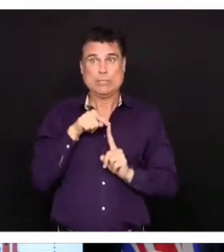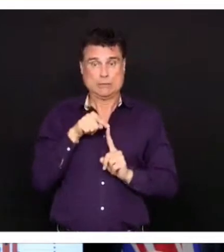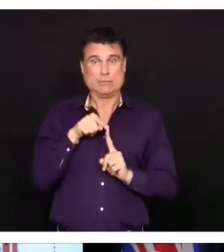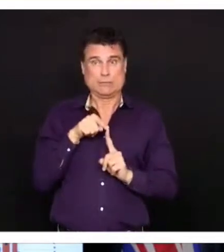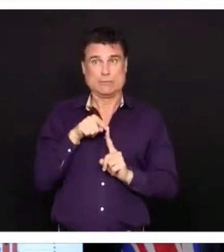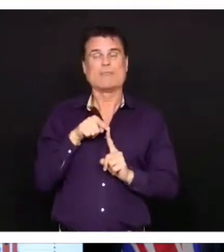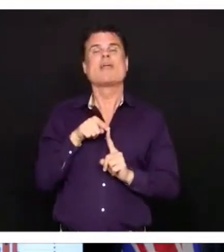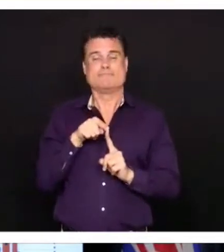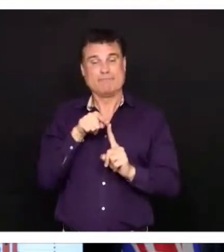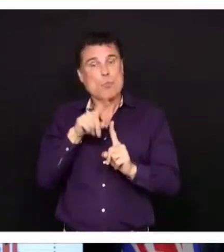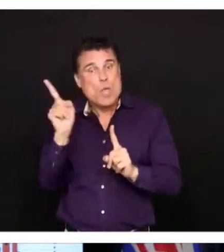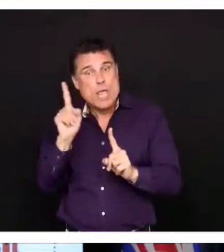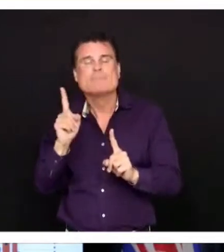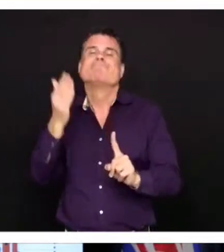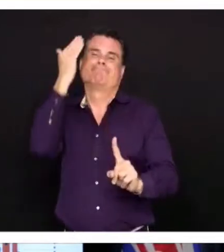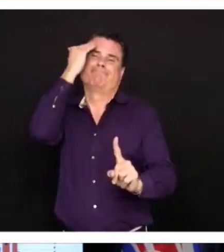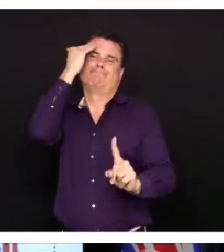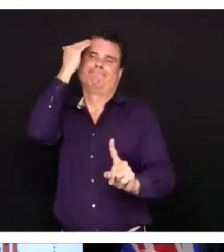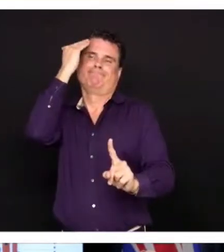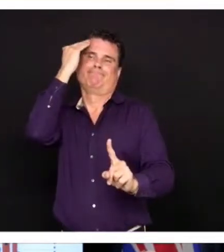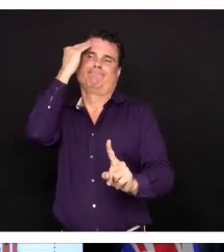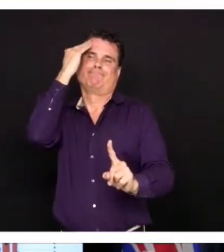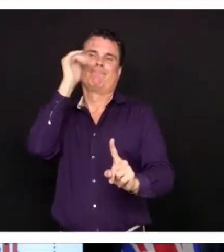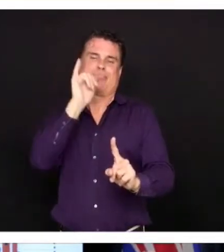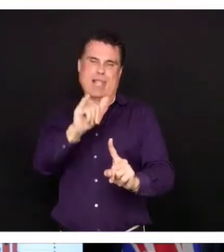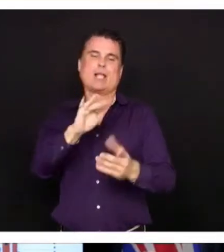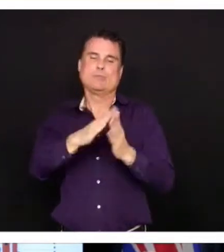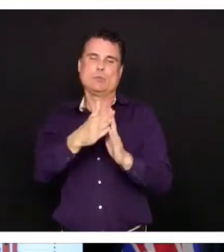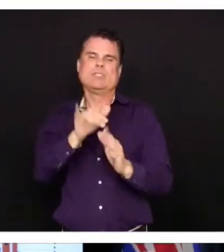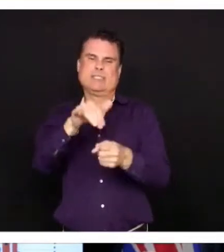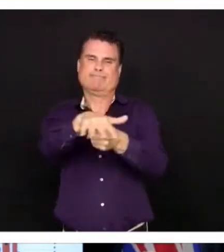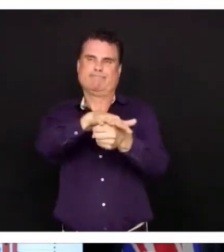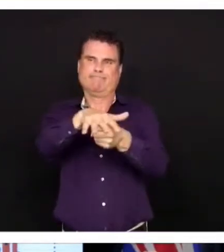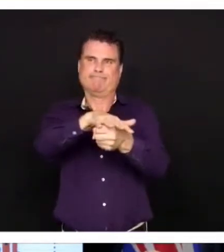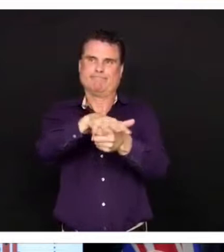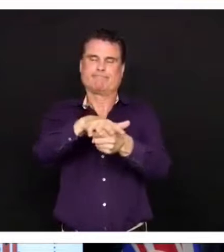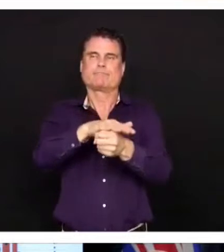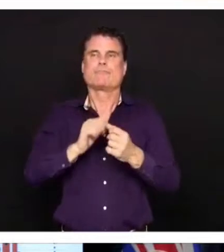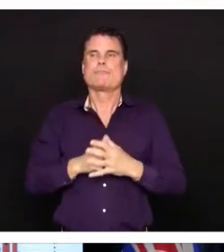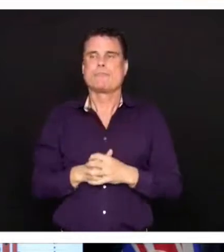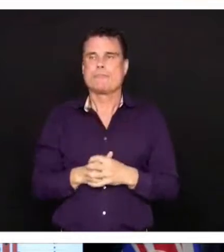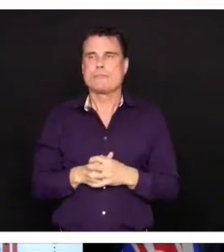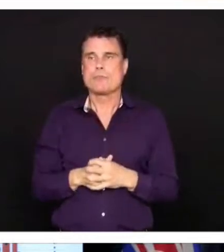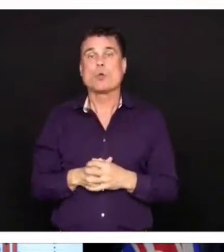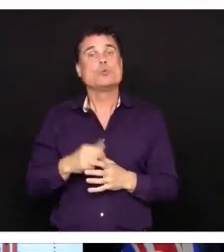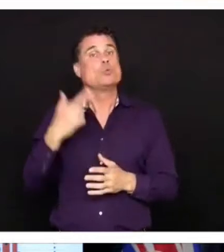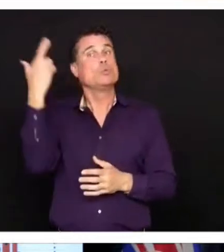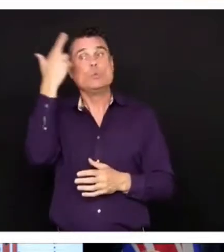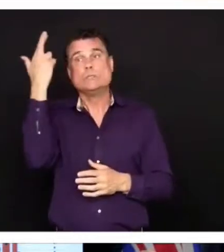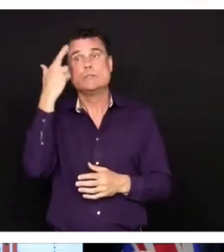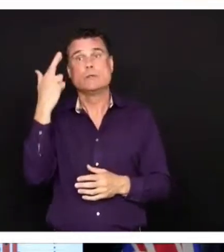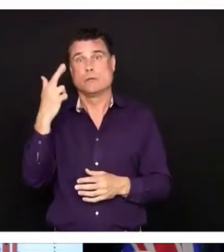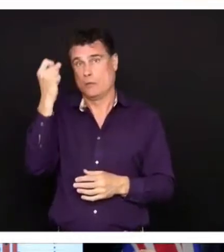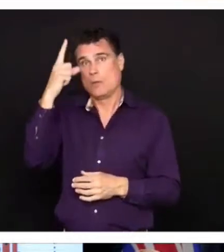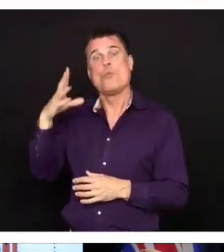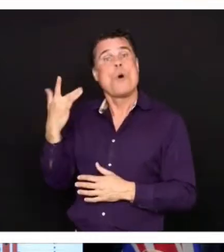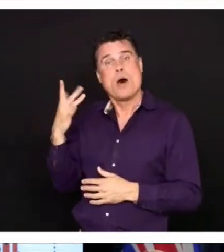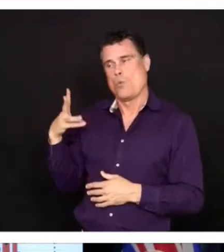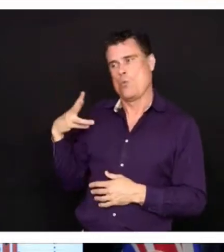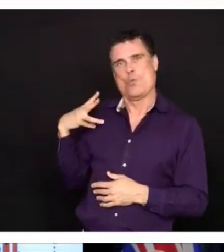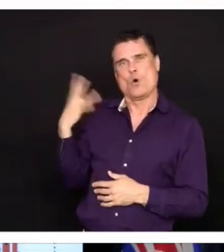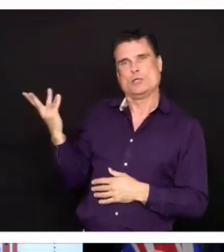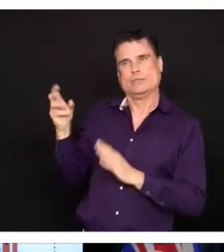we're monitoring very carefully. And one of the reasons why we put in the measures that we did at the borders here in British Columbia and